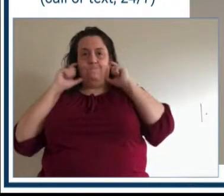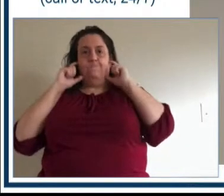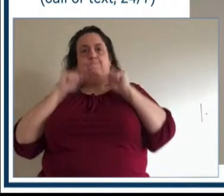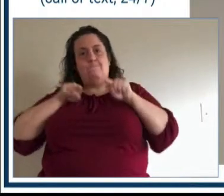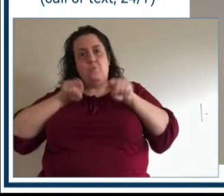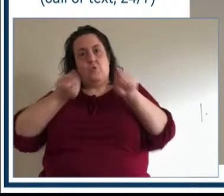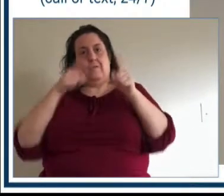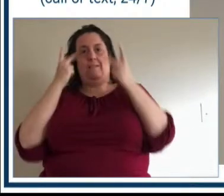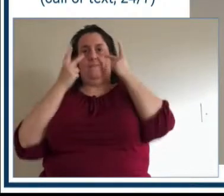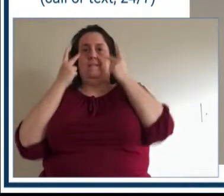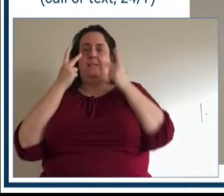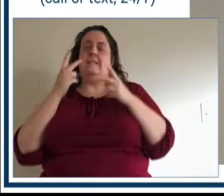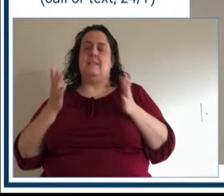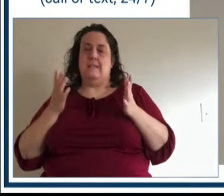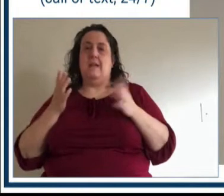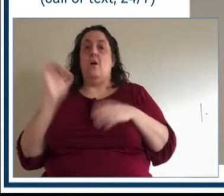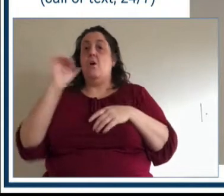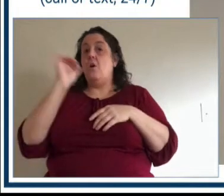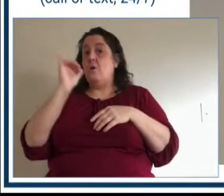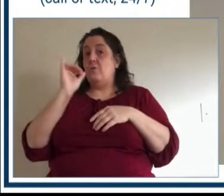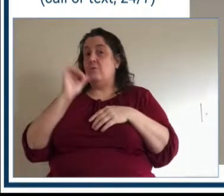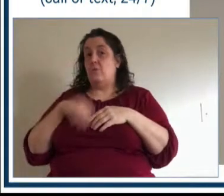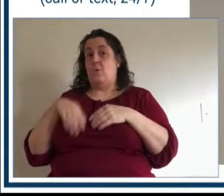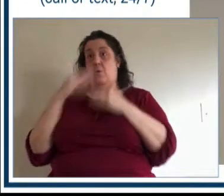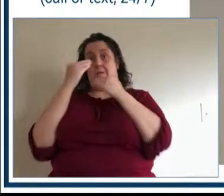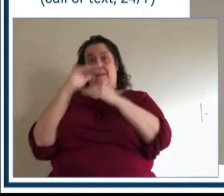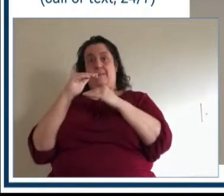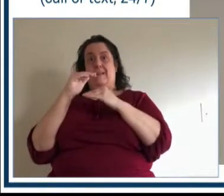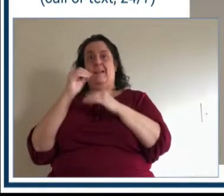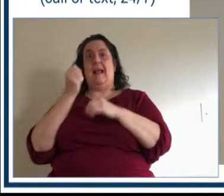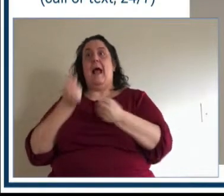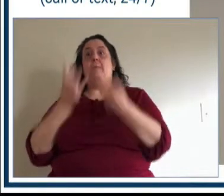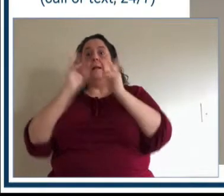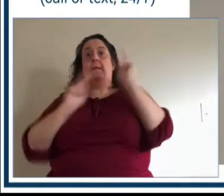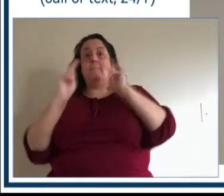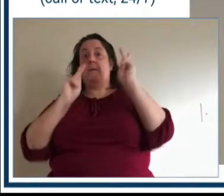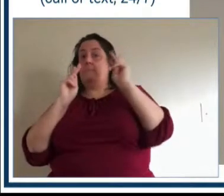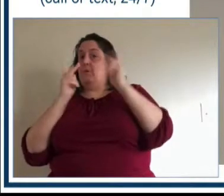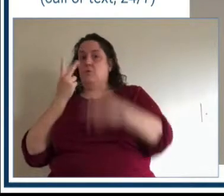the number of visitors at any one time to a resident.